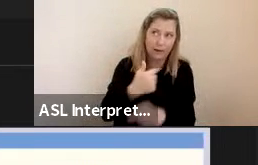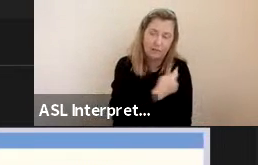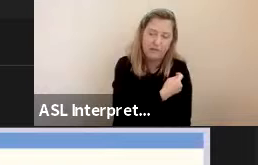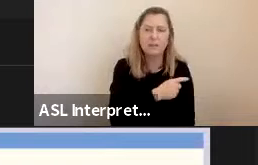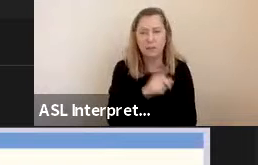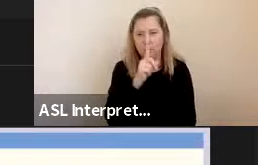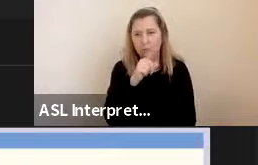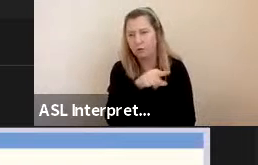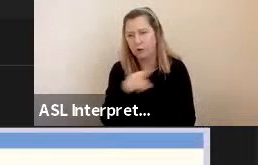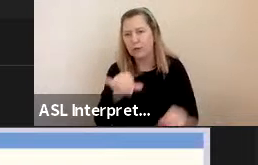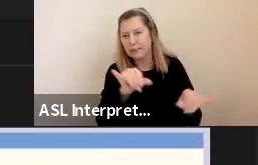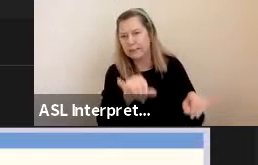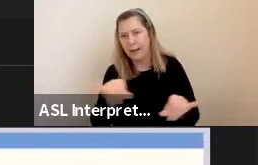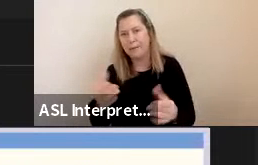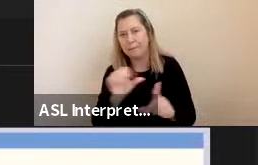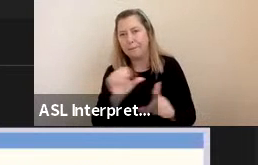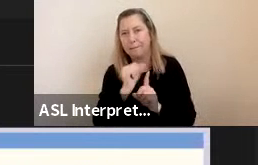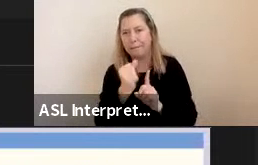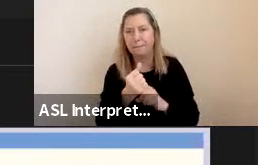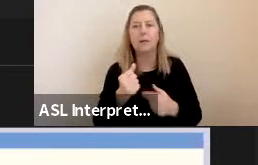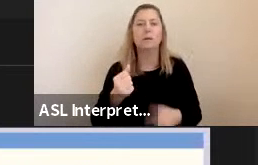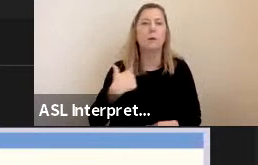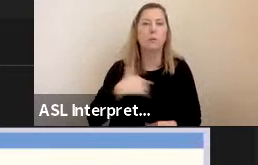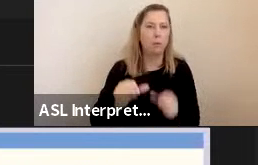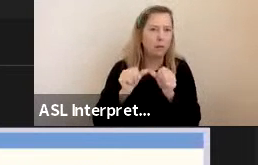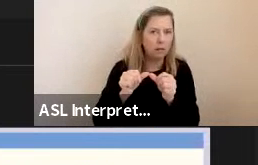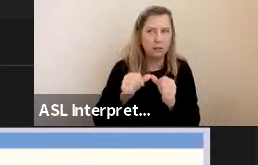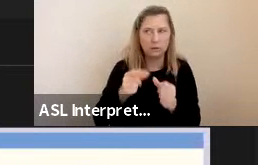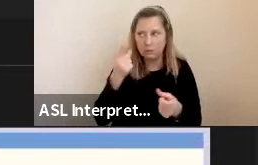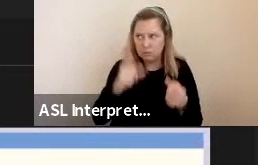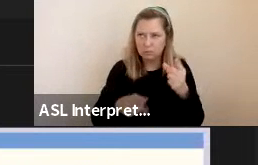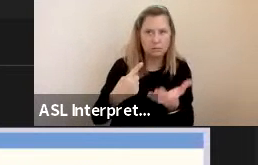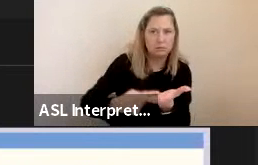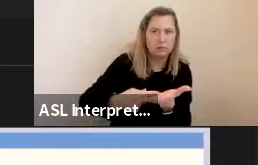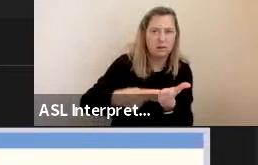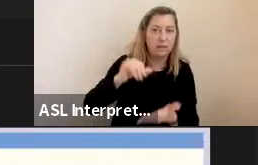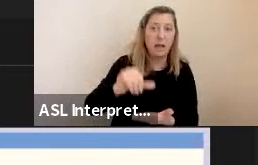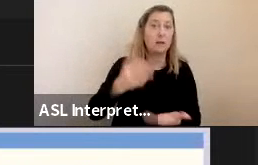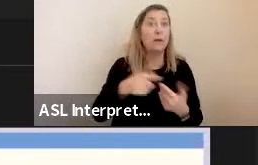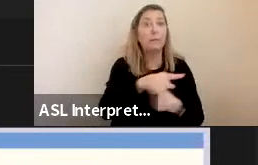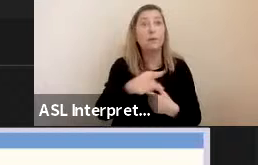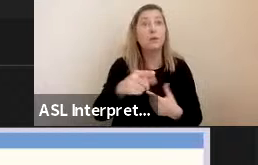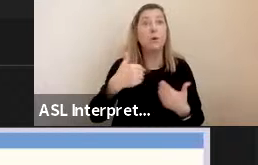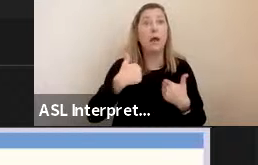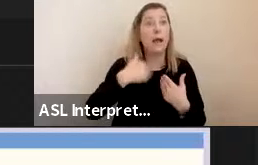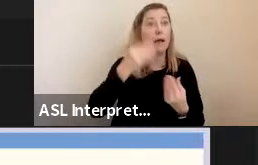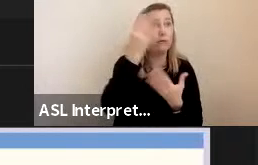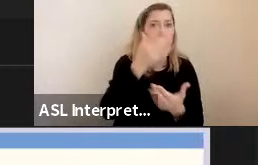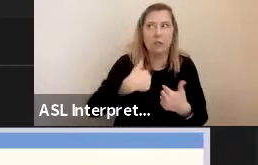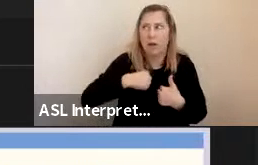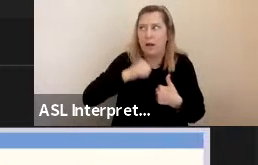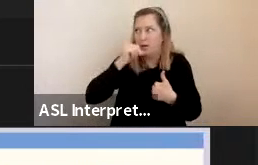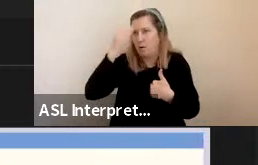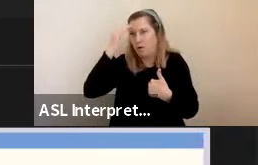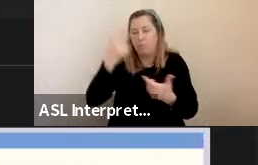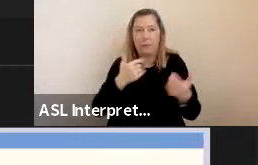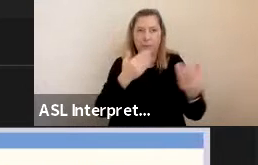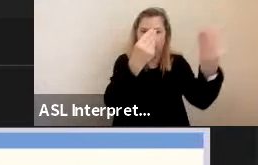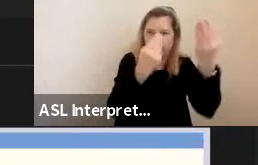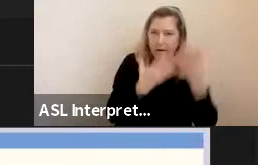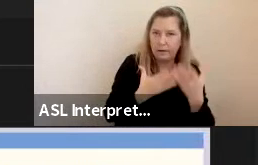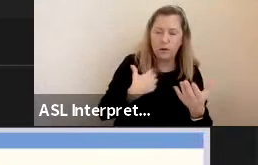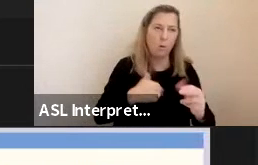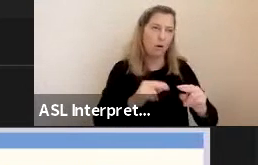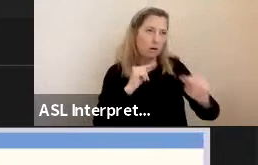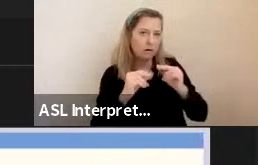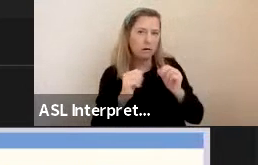probably doing the same thing. So we can definitely continue to collaborate about that. You may have information I don't already know. Happy to share it with me or